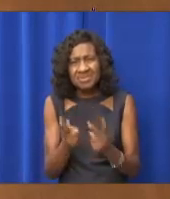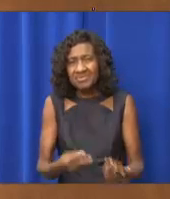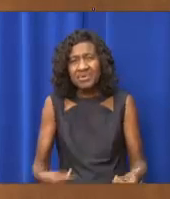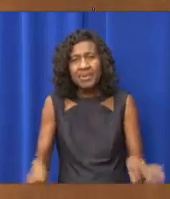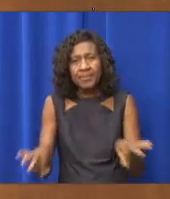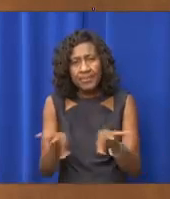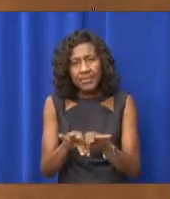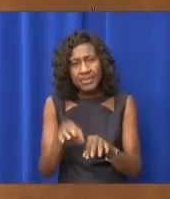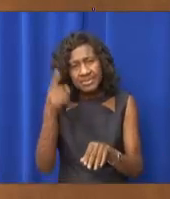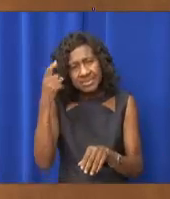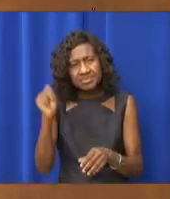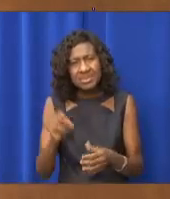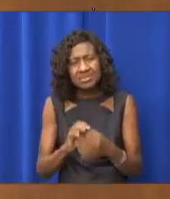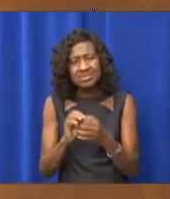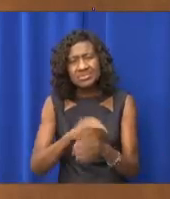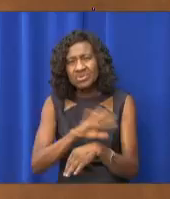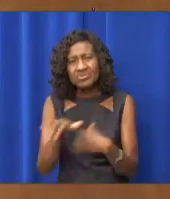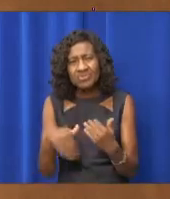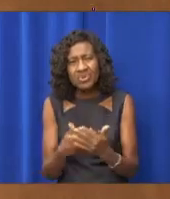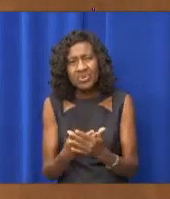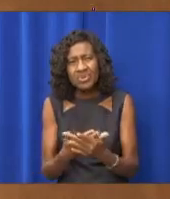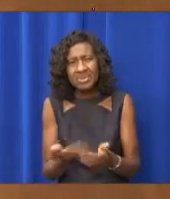the aforesaid things that I've mentioned.